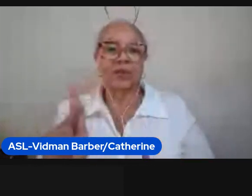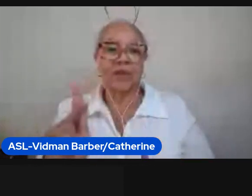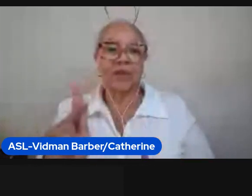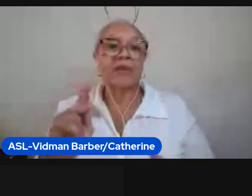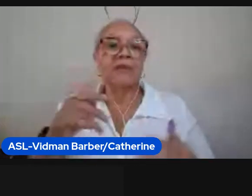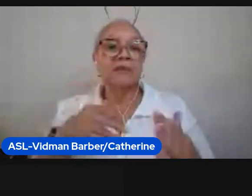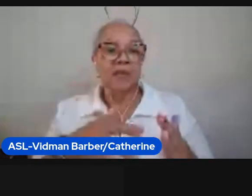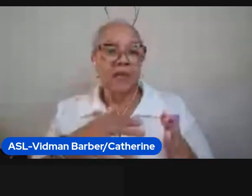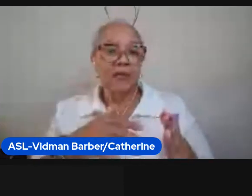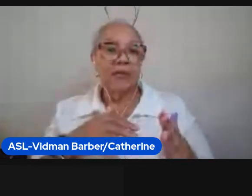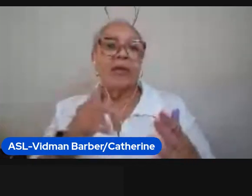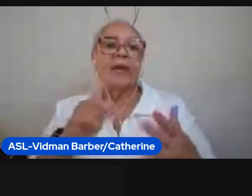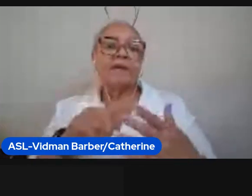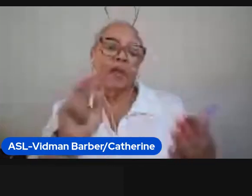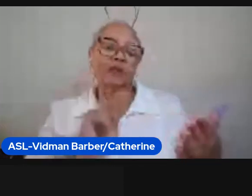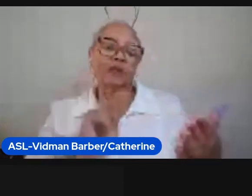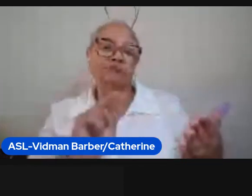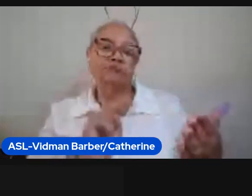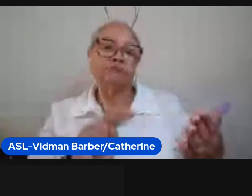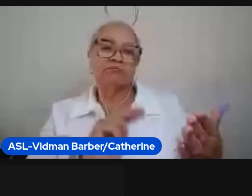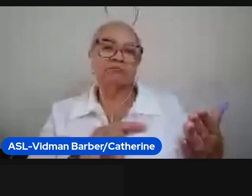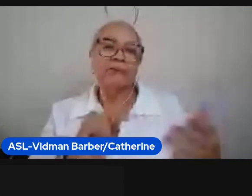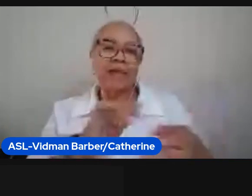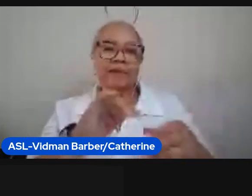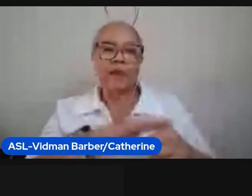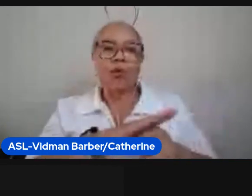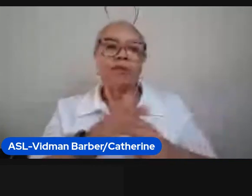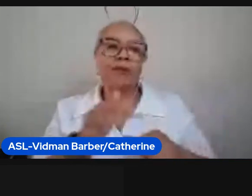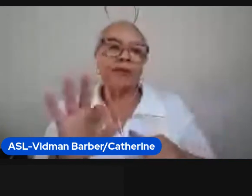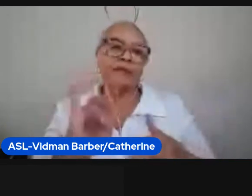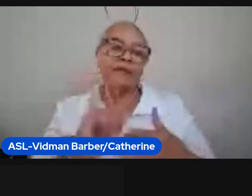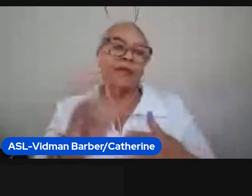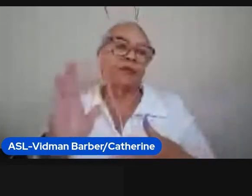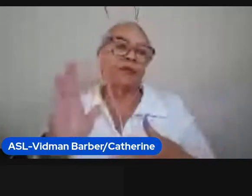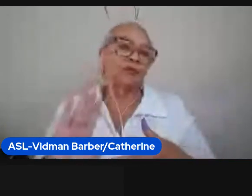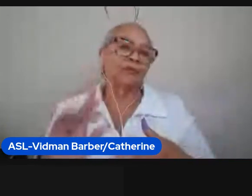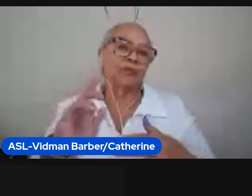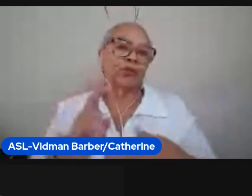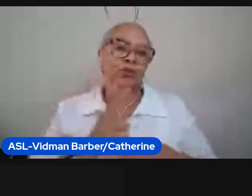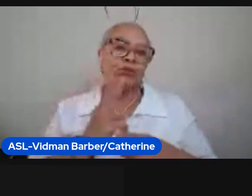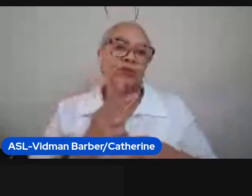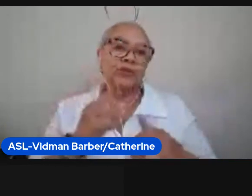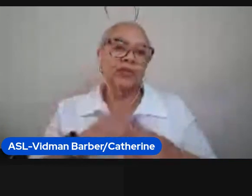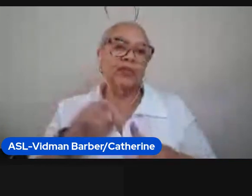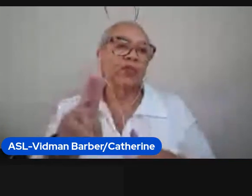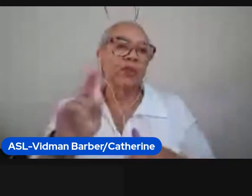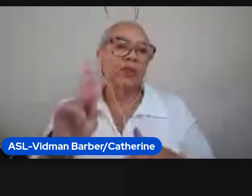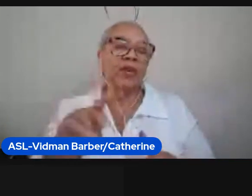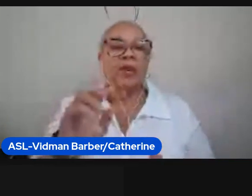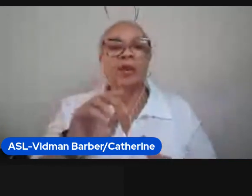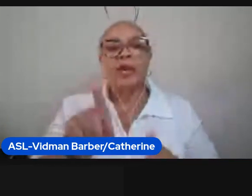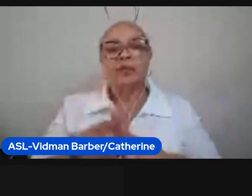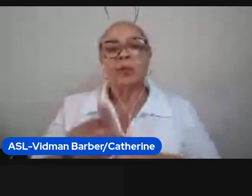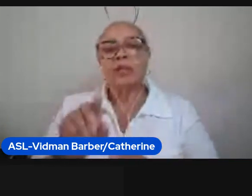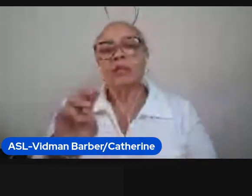study, they looked at all COVID-19 vaccines that were used in the UK. So that would include Moderna as well.